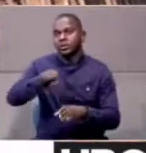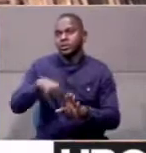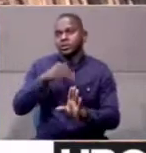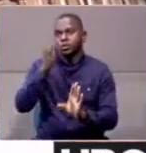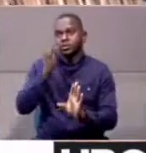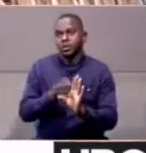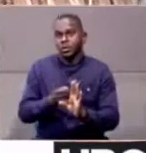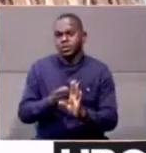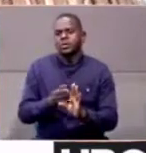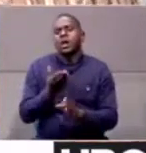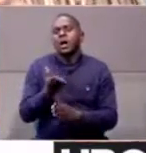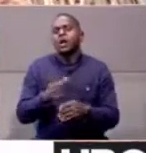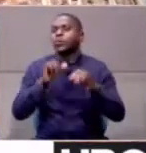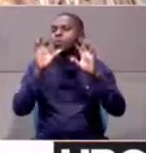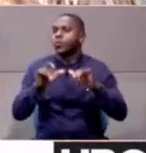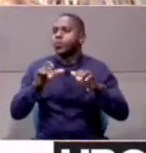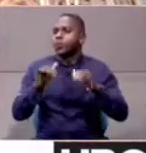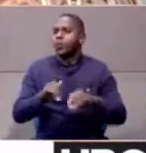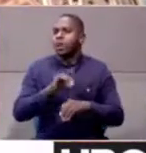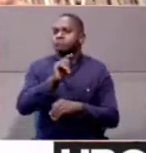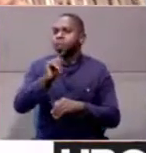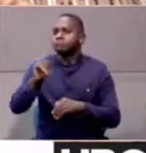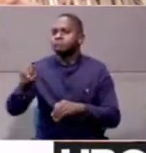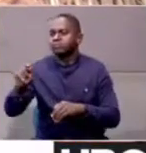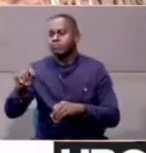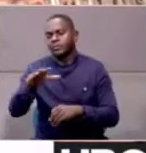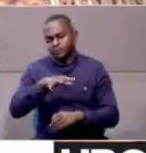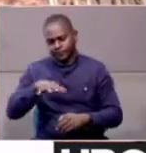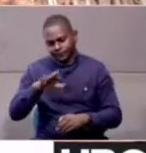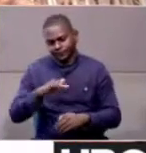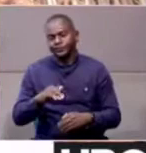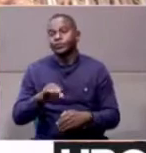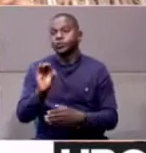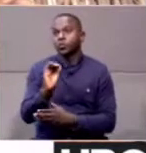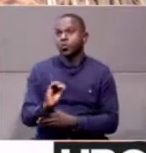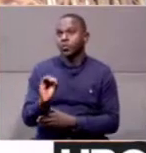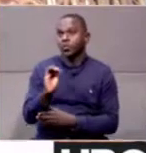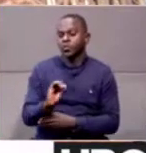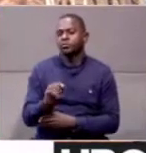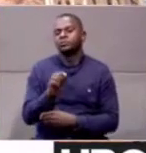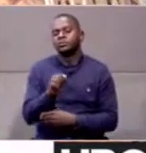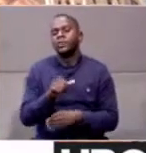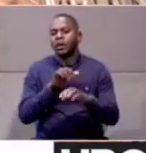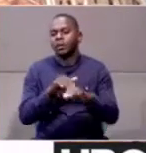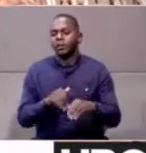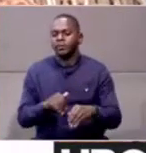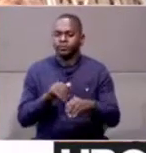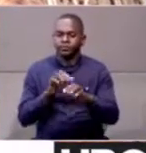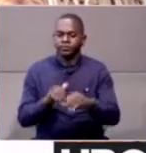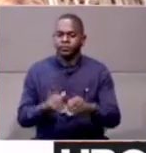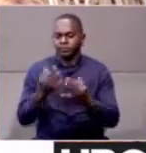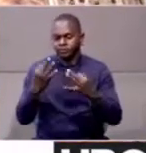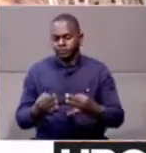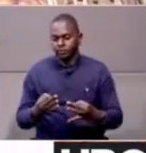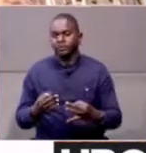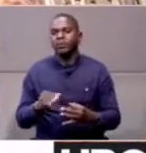there have been rains well distributed up to around October. So those farmers who planted something in